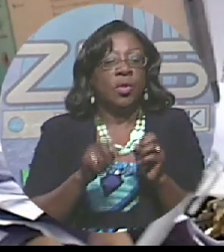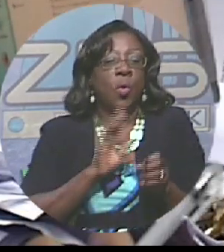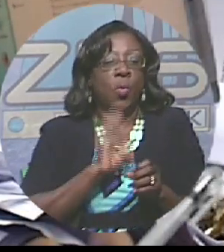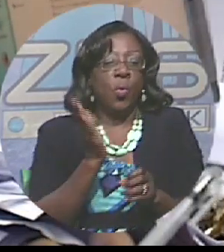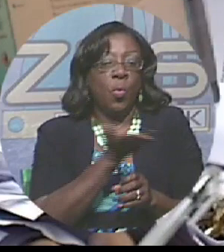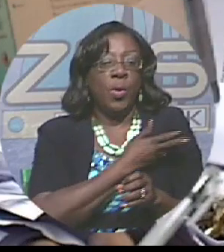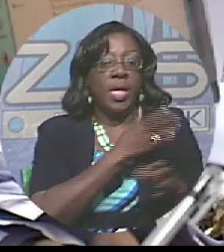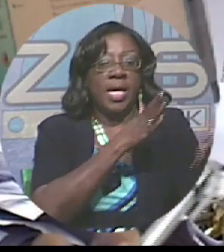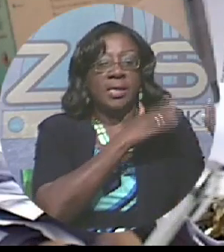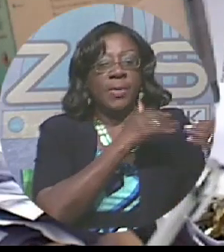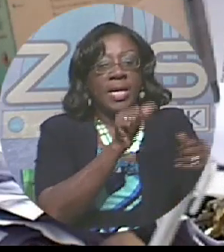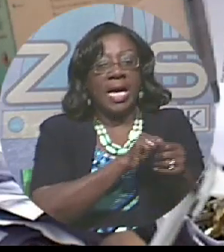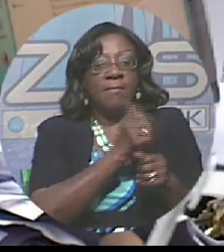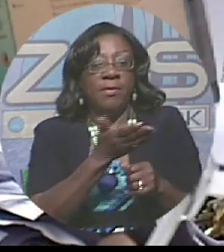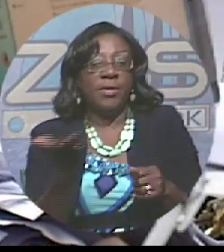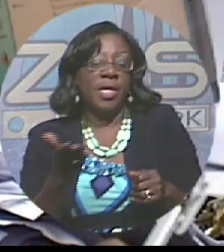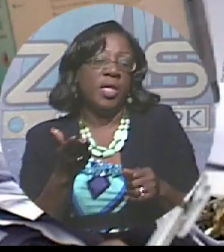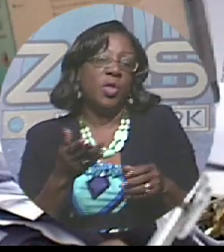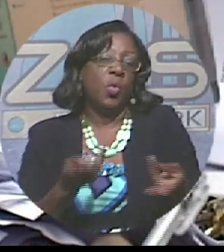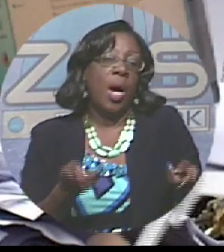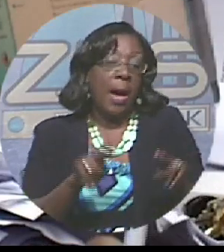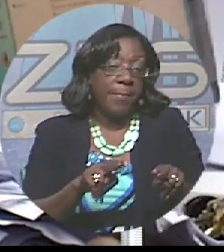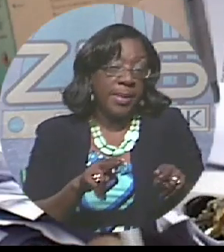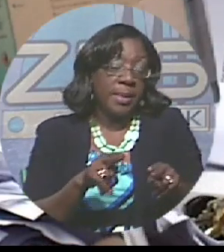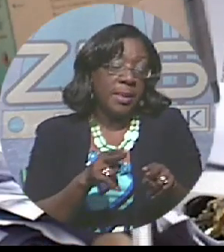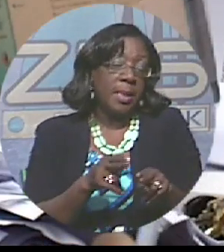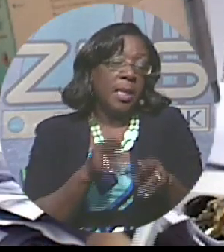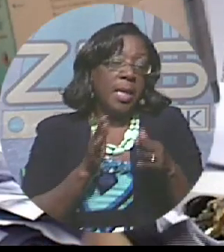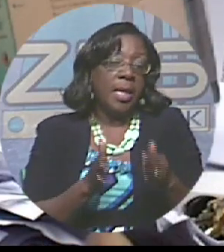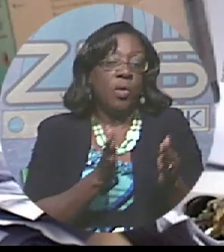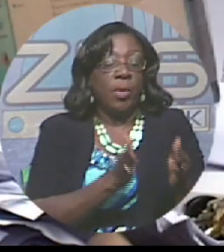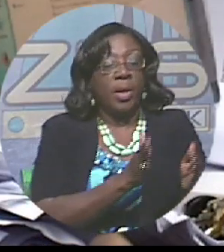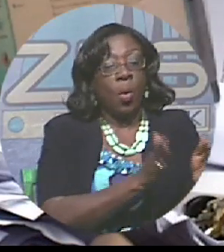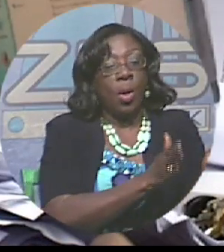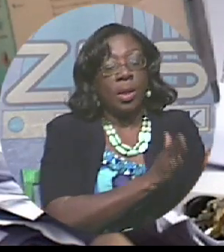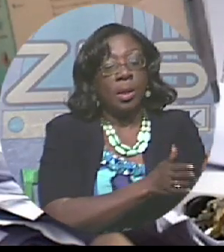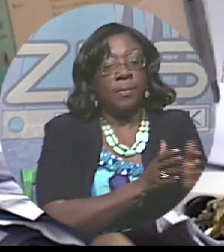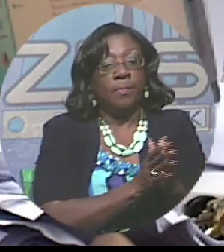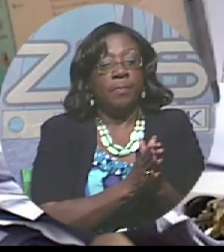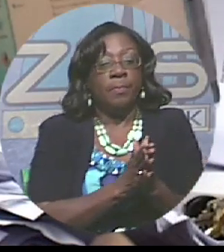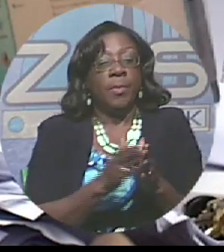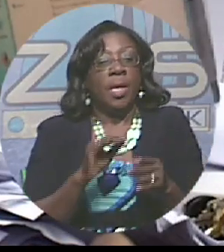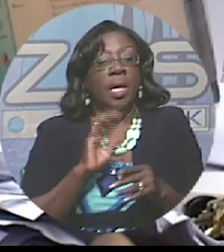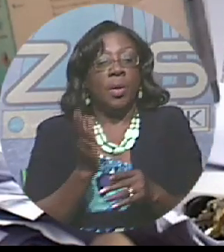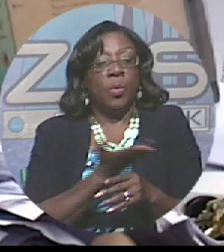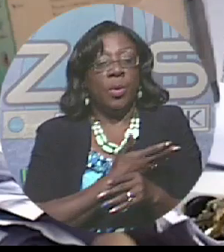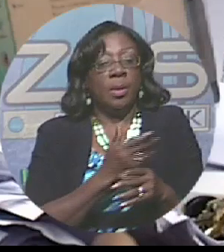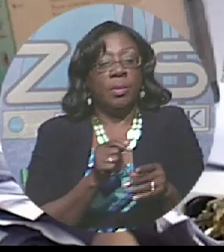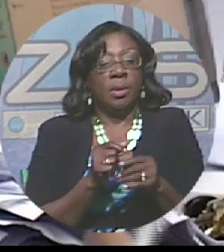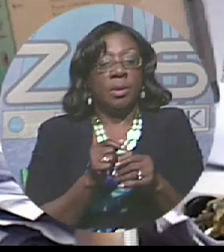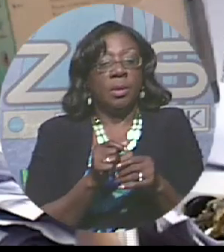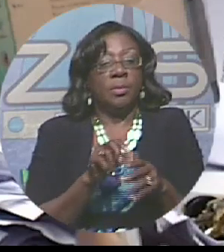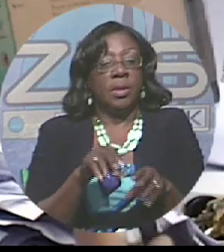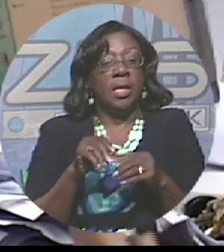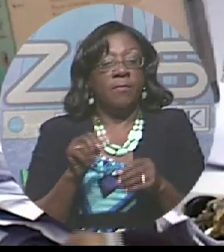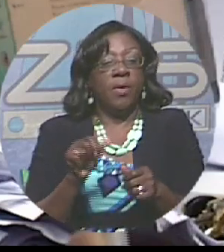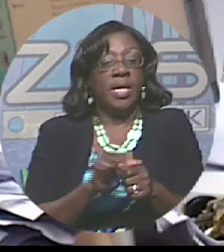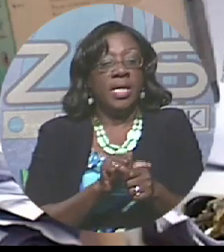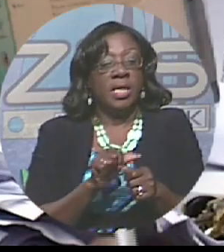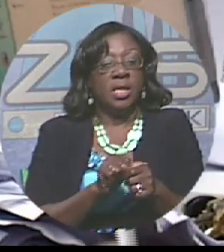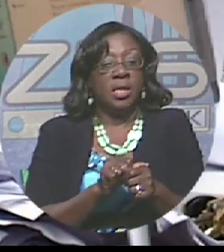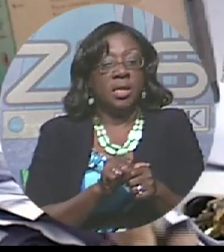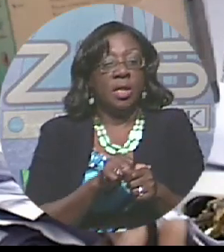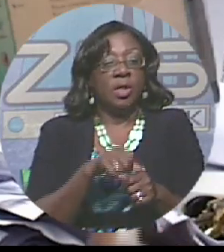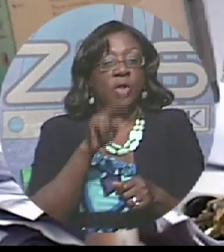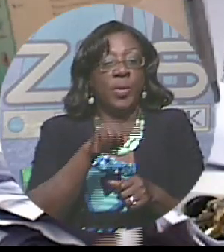expect everything to go orderly, and the police presence will be there, and there will be a team for each of the